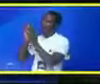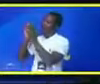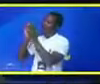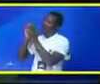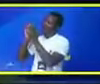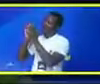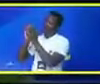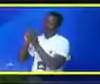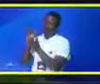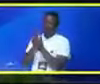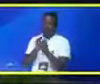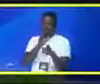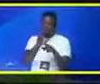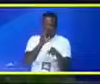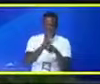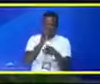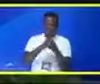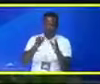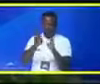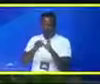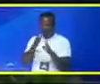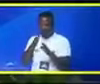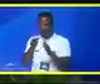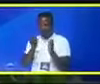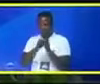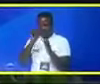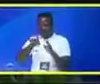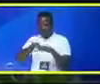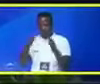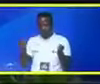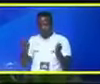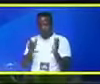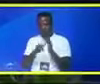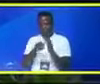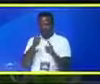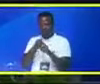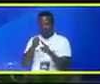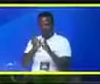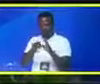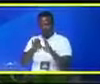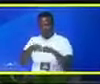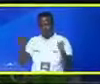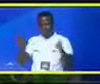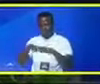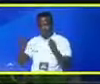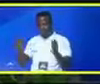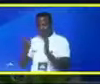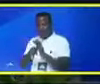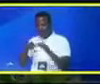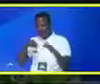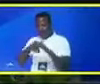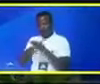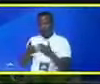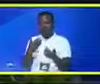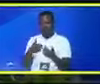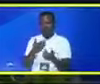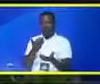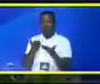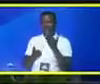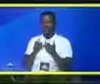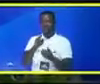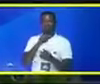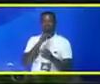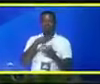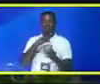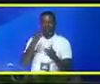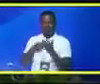the forces and what are the doors that must be open? And they swing those doors open and they step in. You may not like what